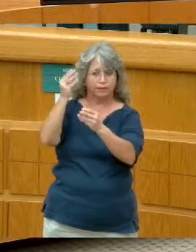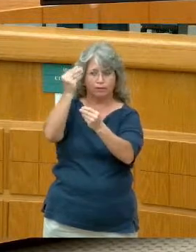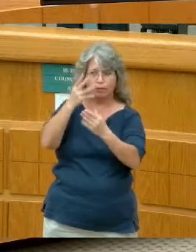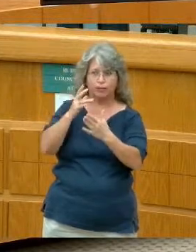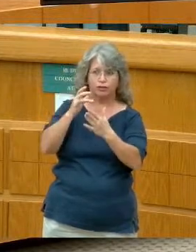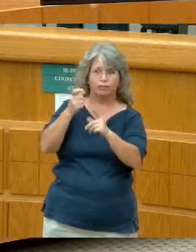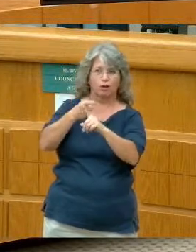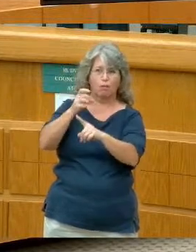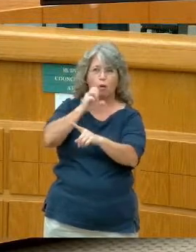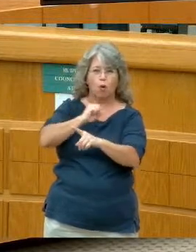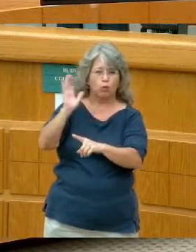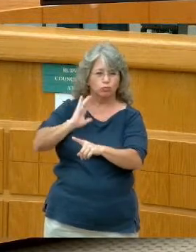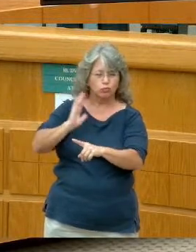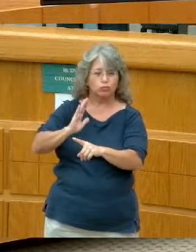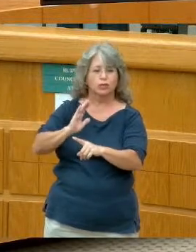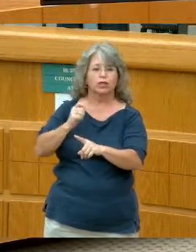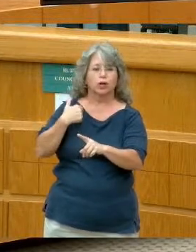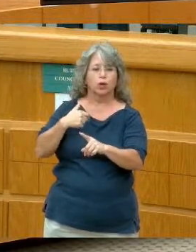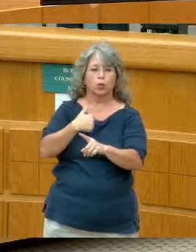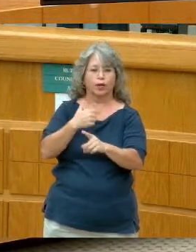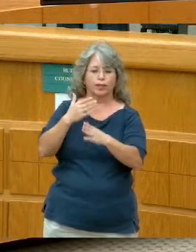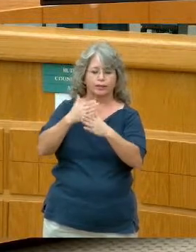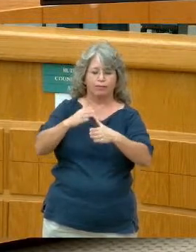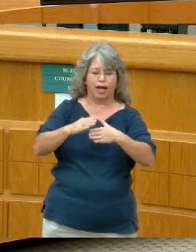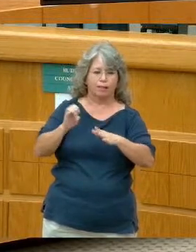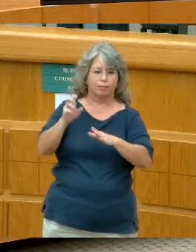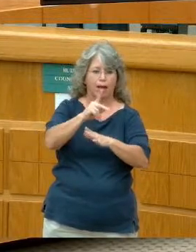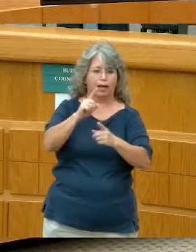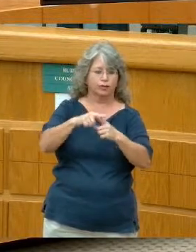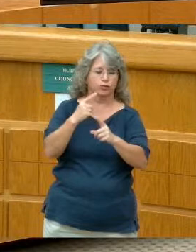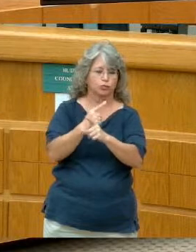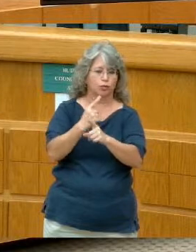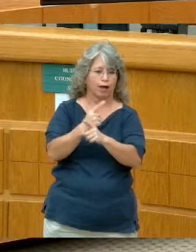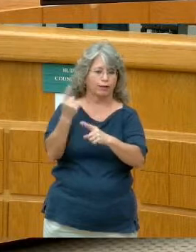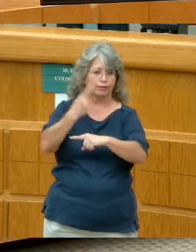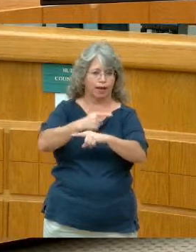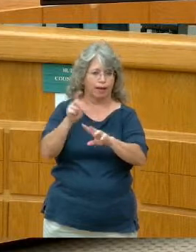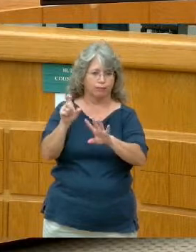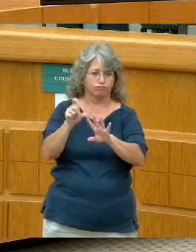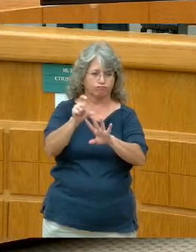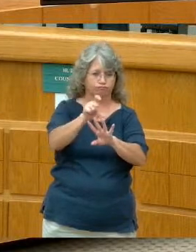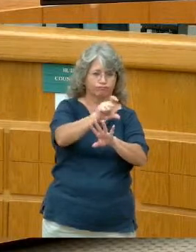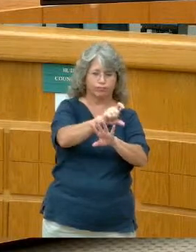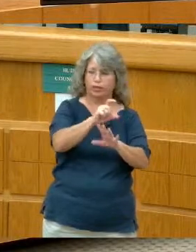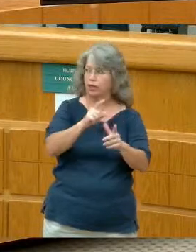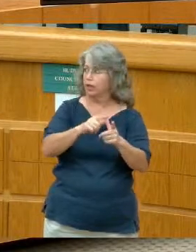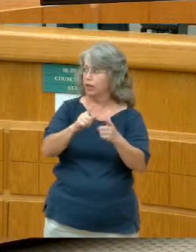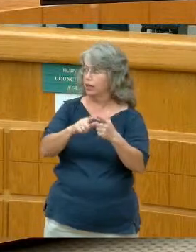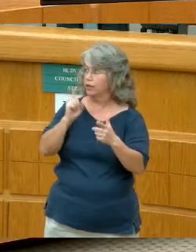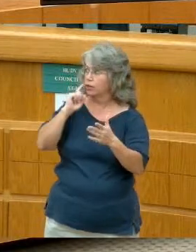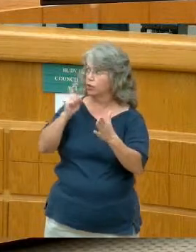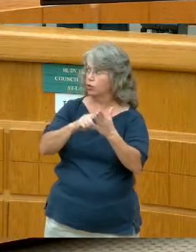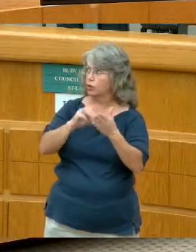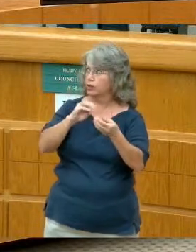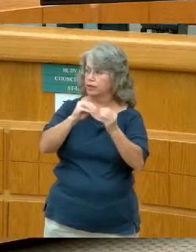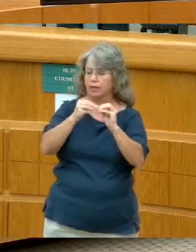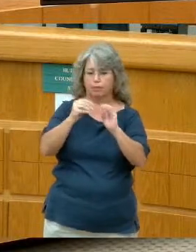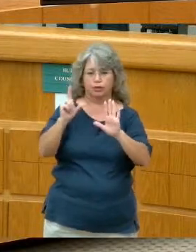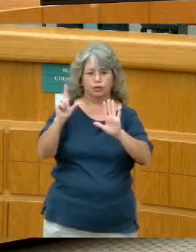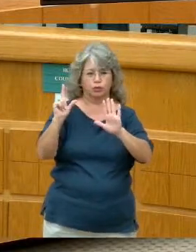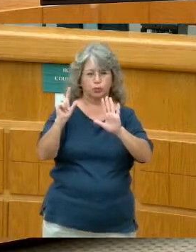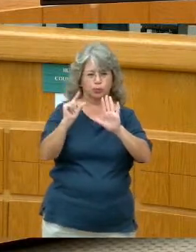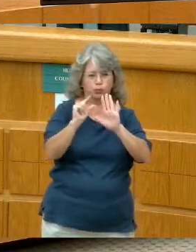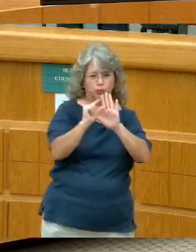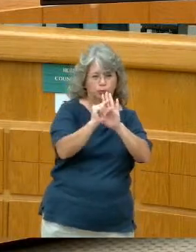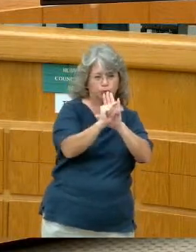so you see the yellow tops on the blue bar graph. And then the numbers come way down, and